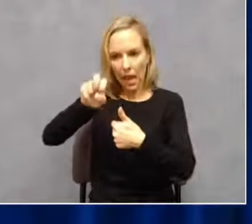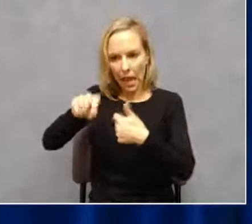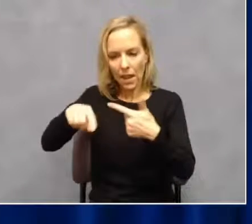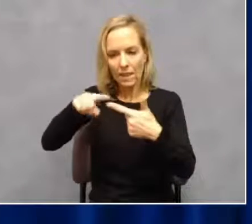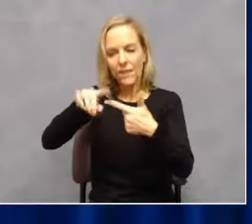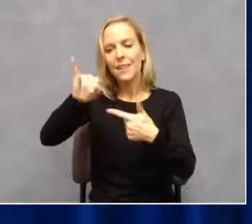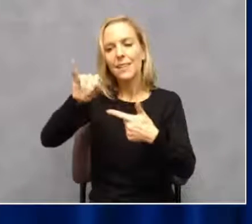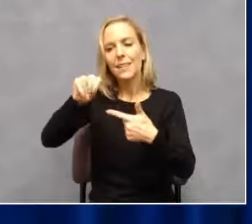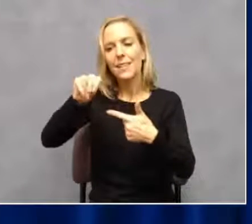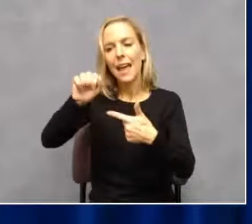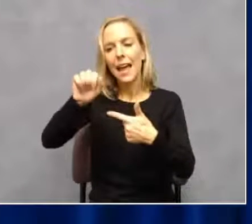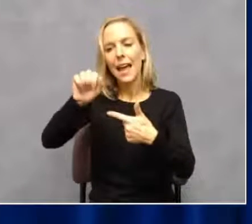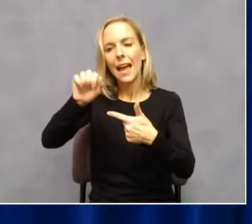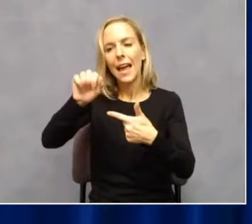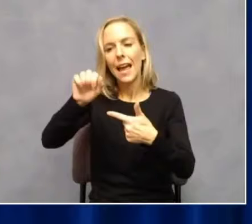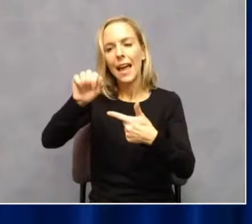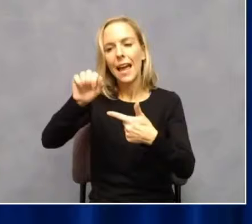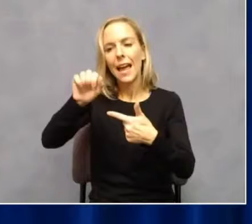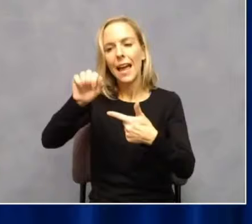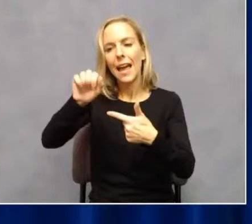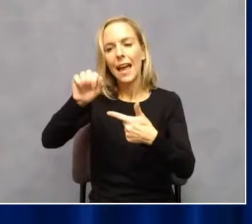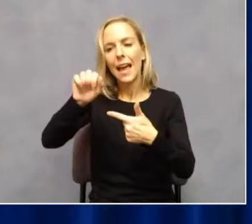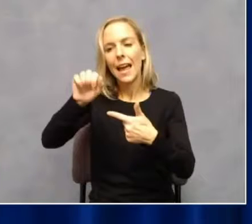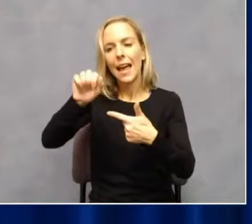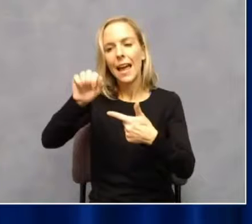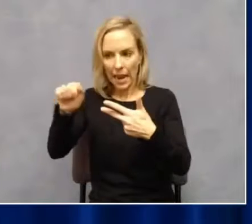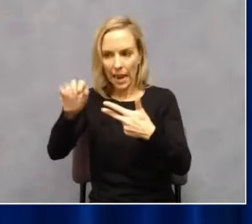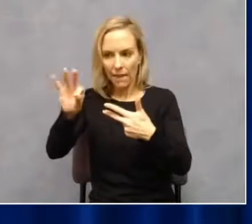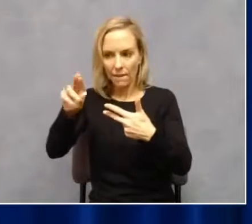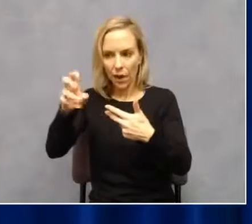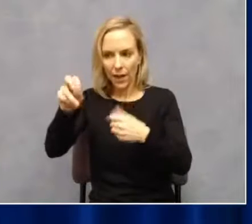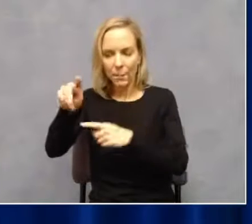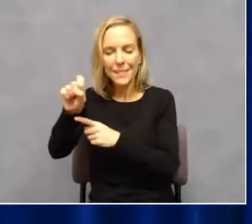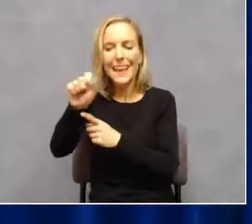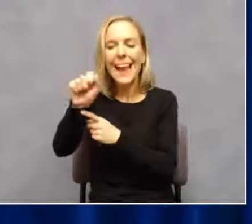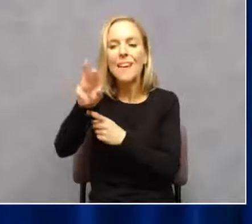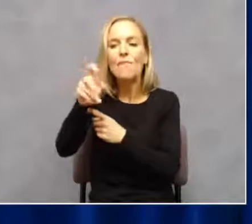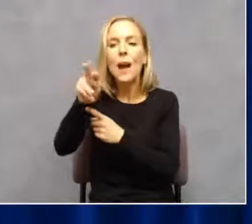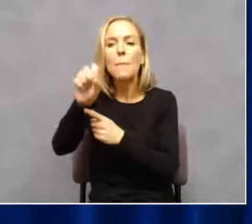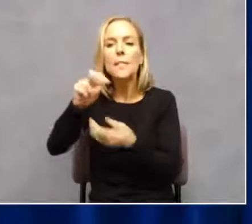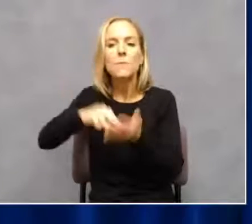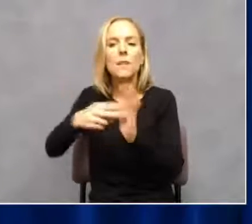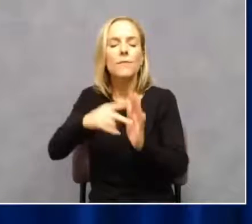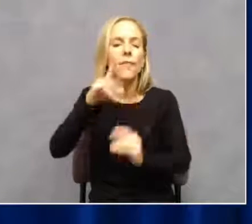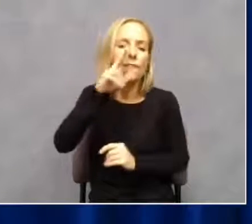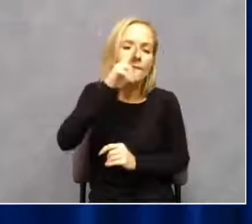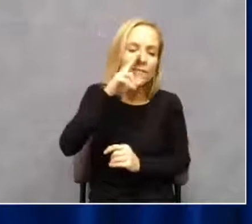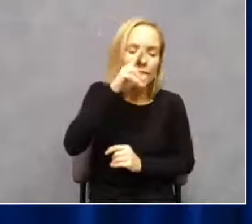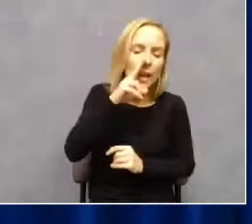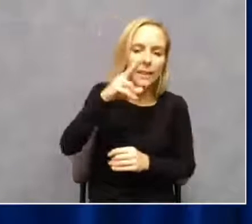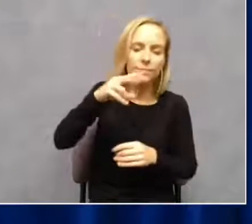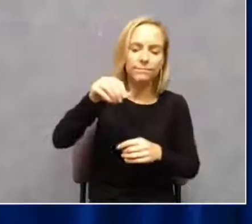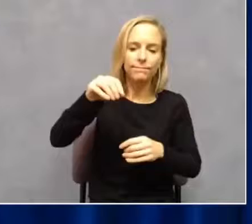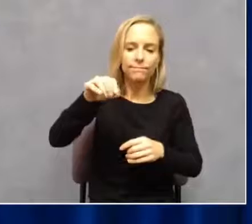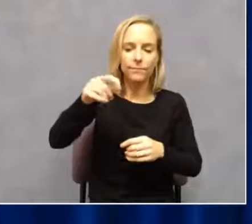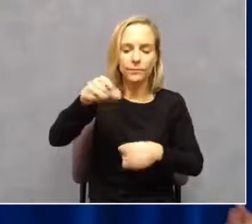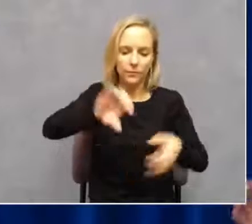either RNA fragments, which is a genetic material, or shards of the protein, fragments of